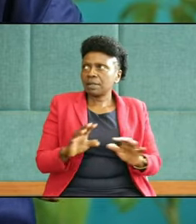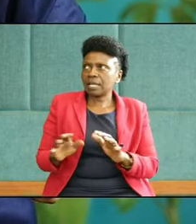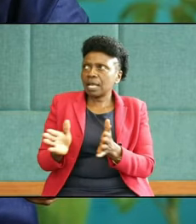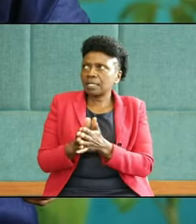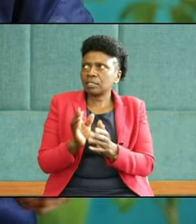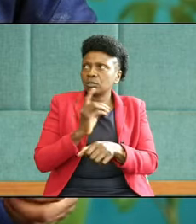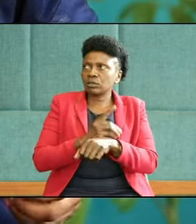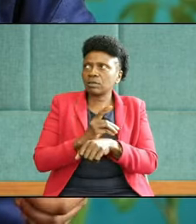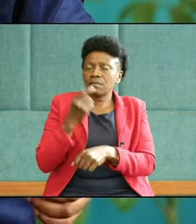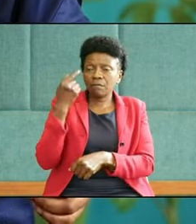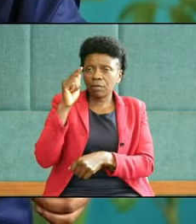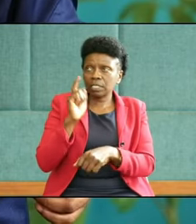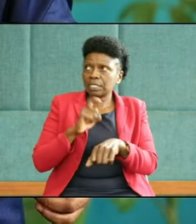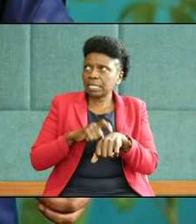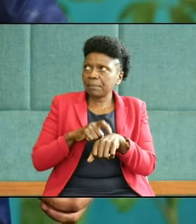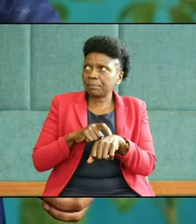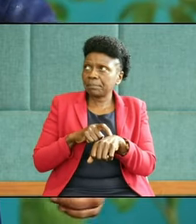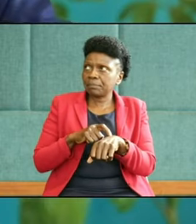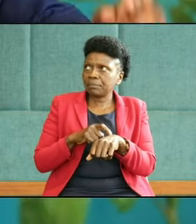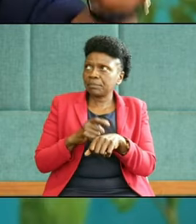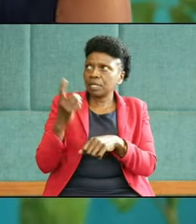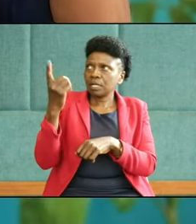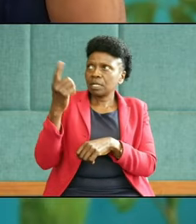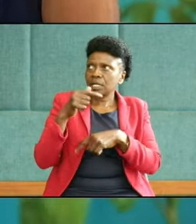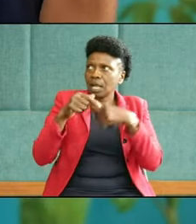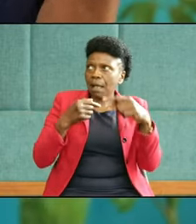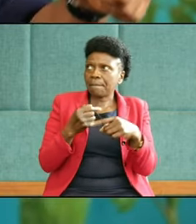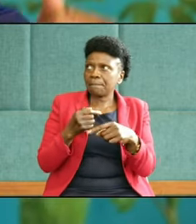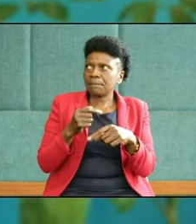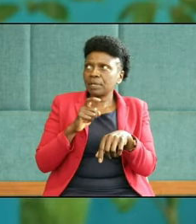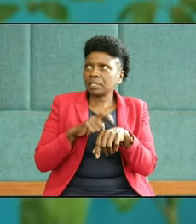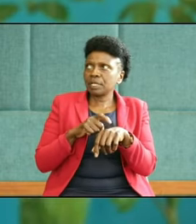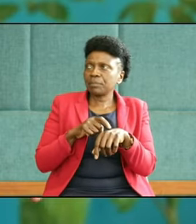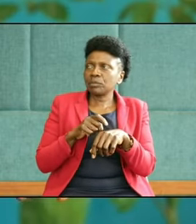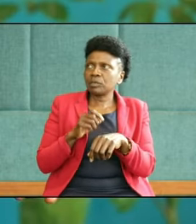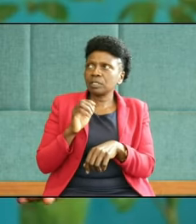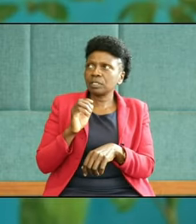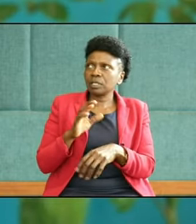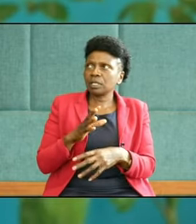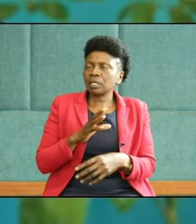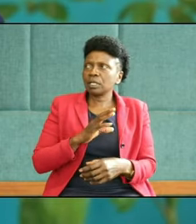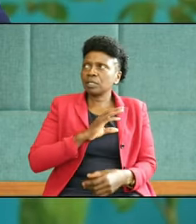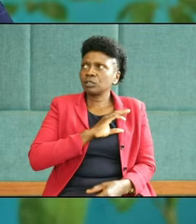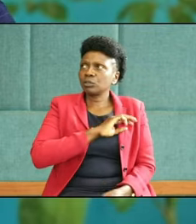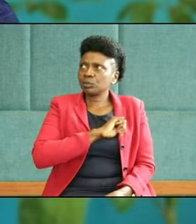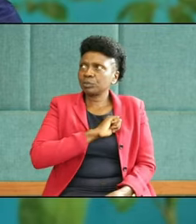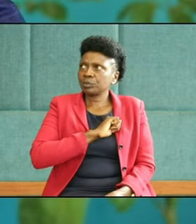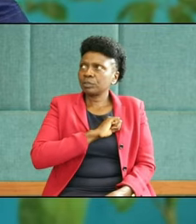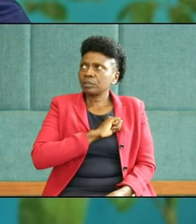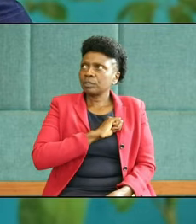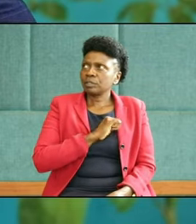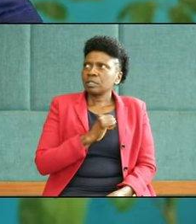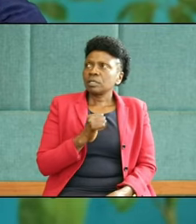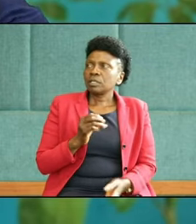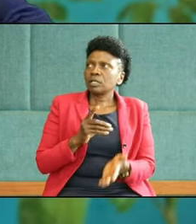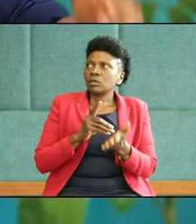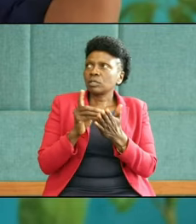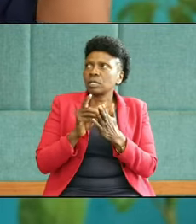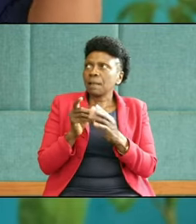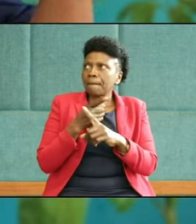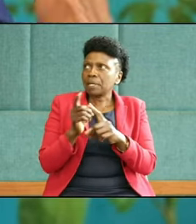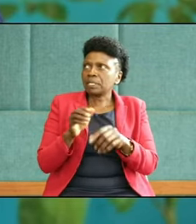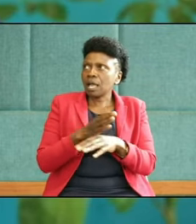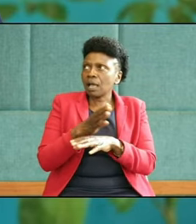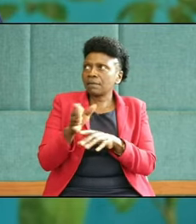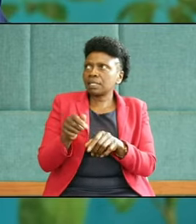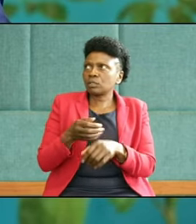the time will come when they will not endure sound doctrine, but after their own lust shall they